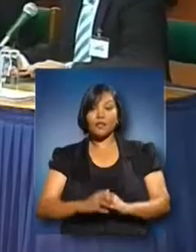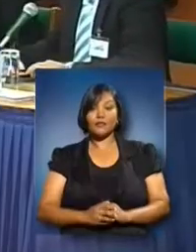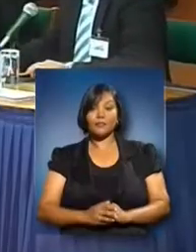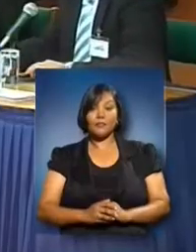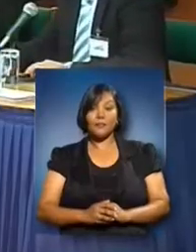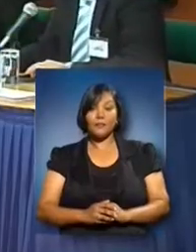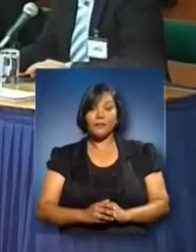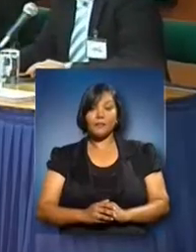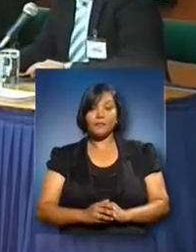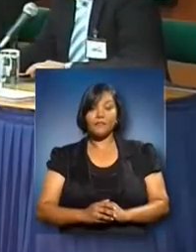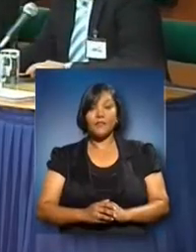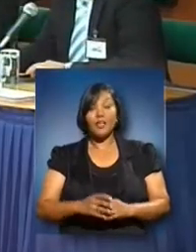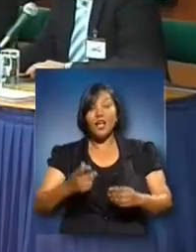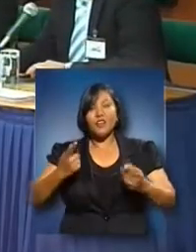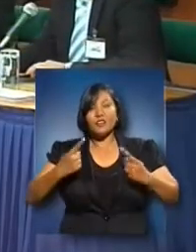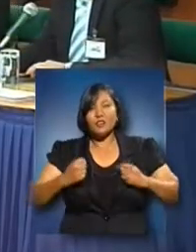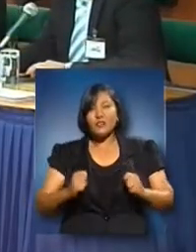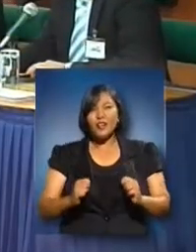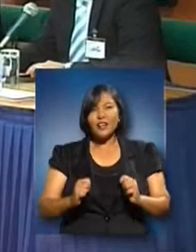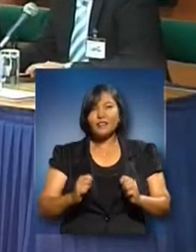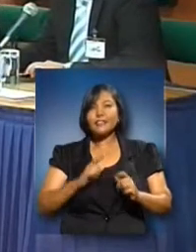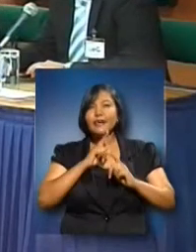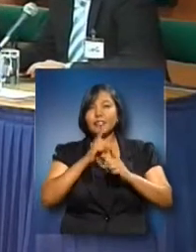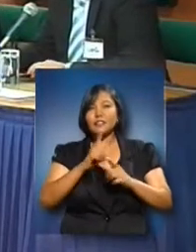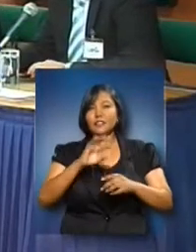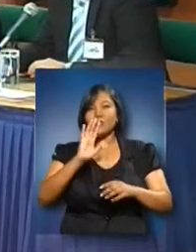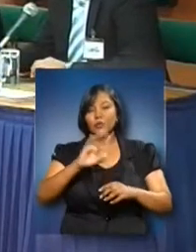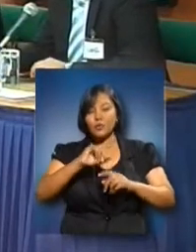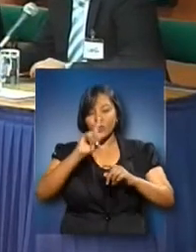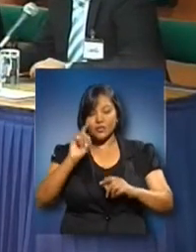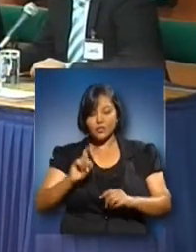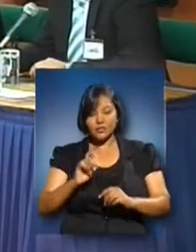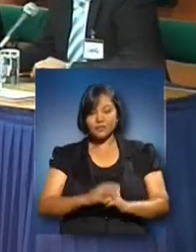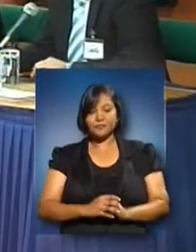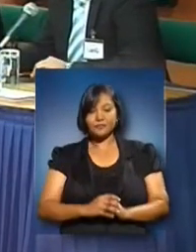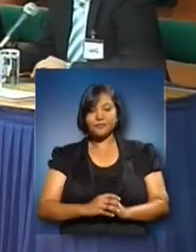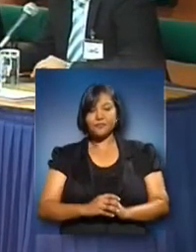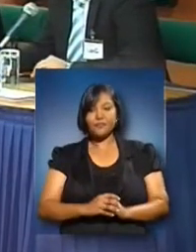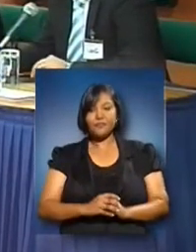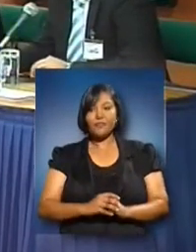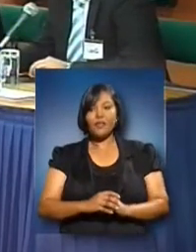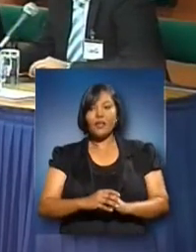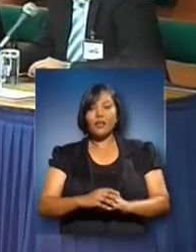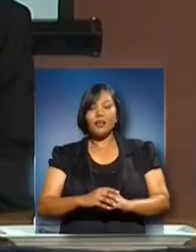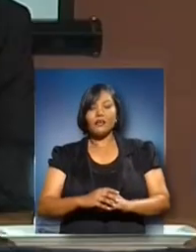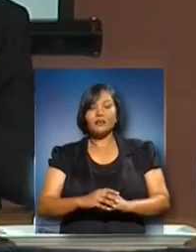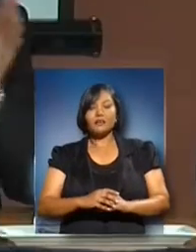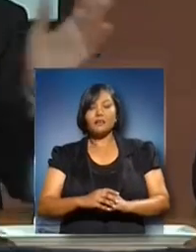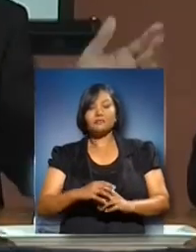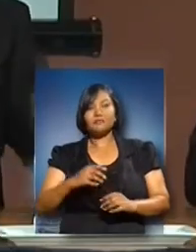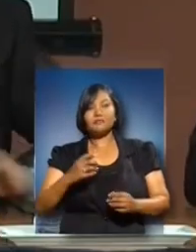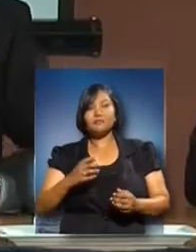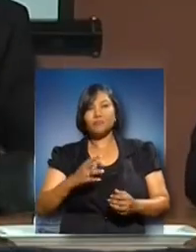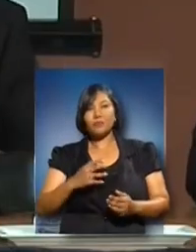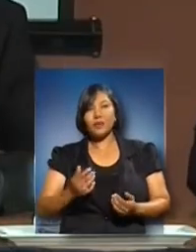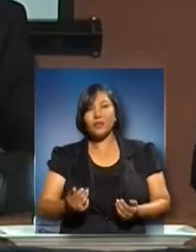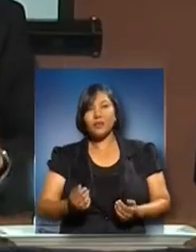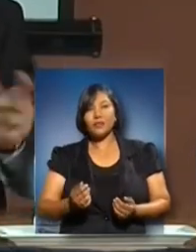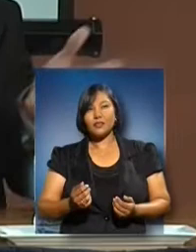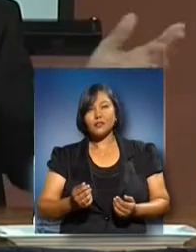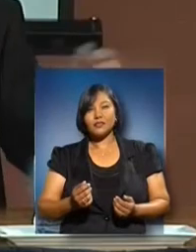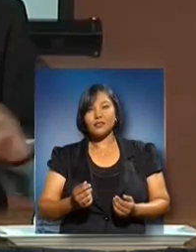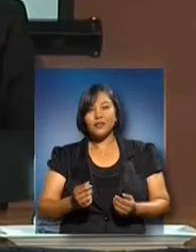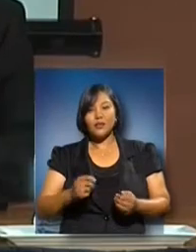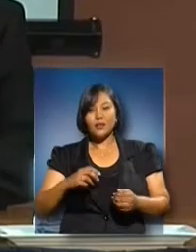I can try to answer your question. I think I